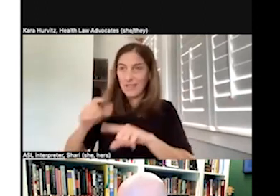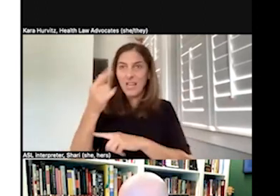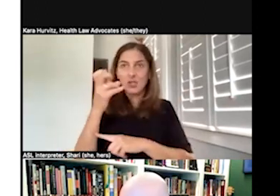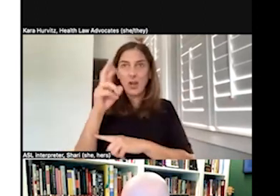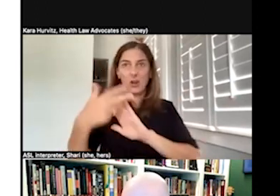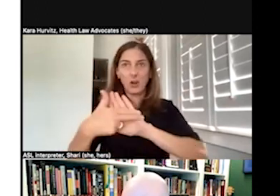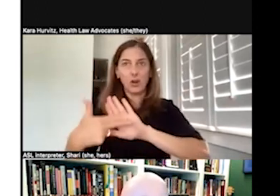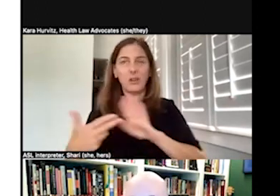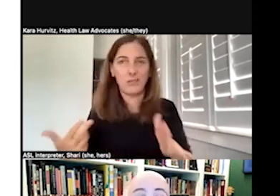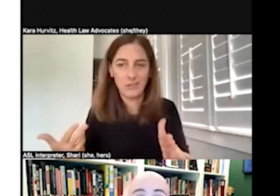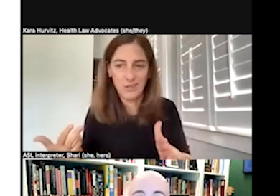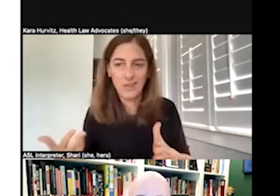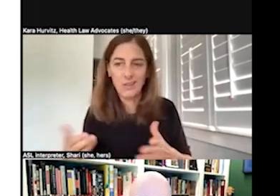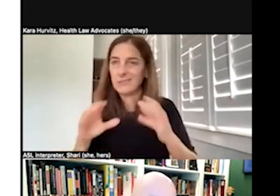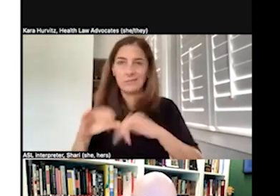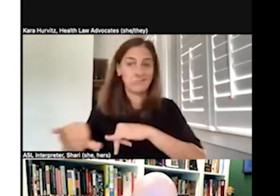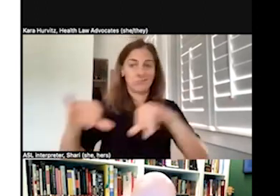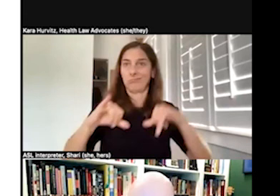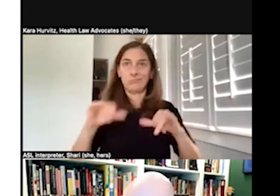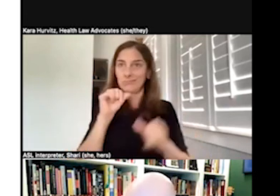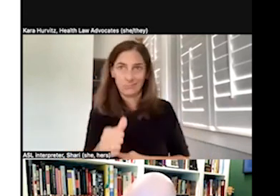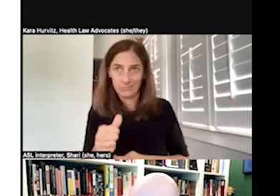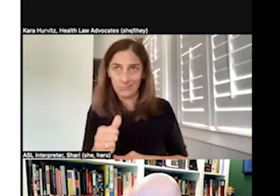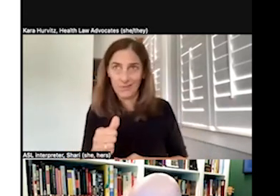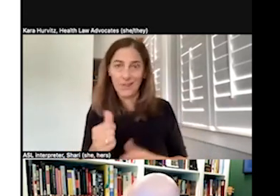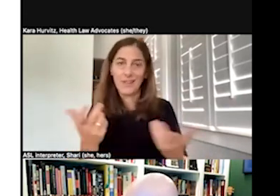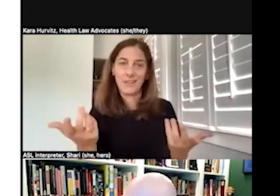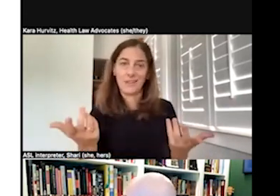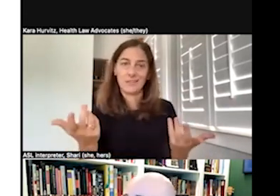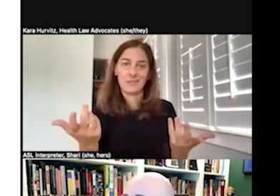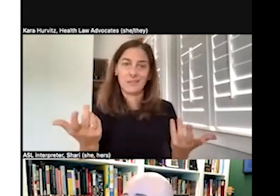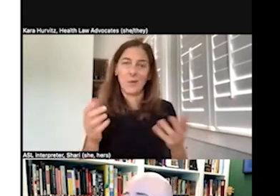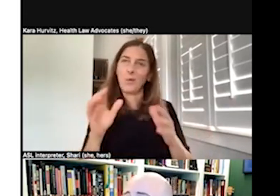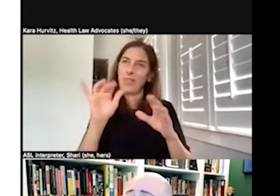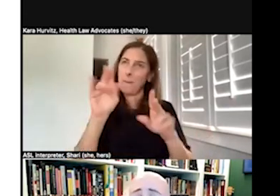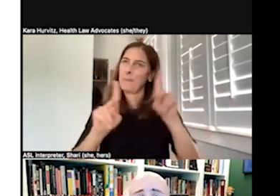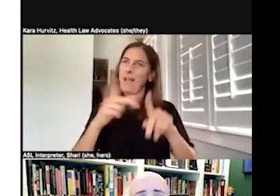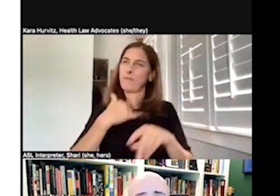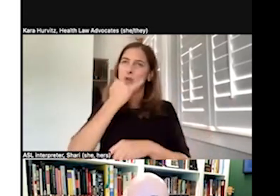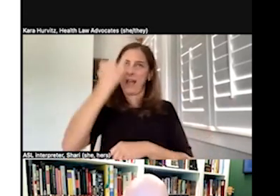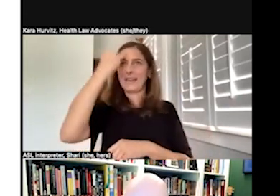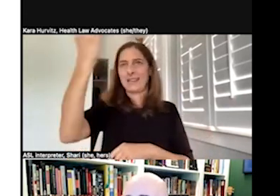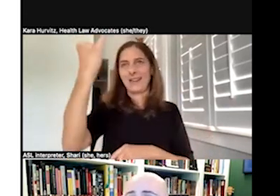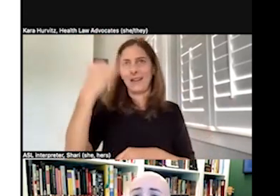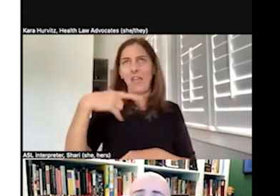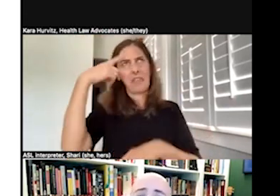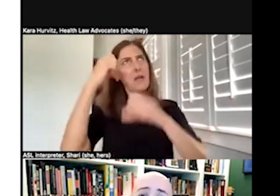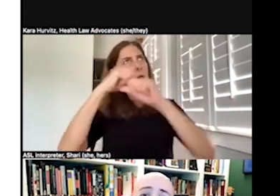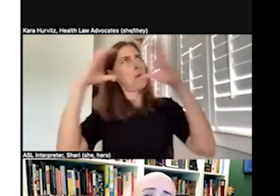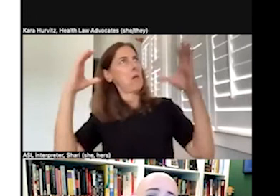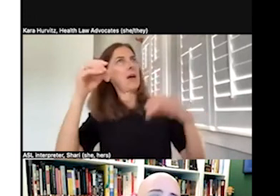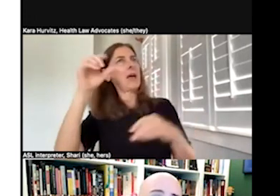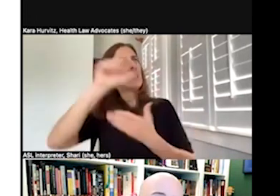in any kind of legal documentation doesn't exist for this. Moving on to name changes, and I'll speak